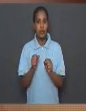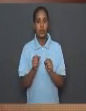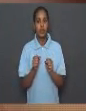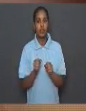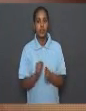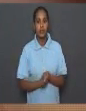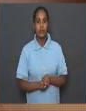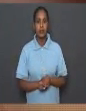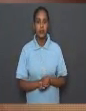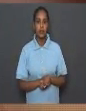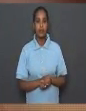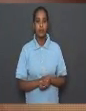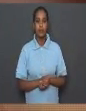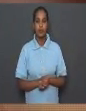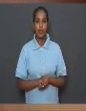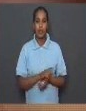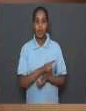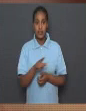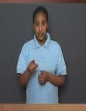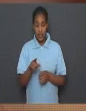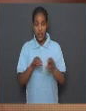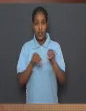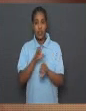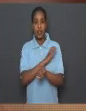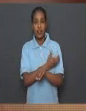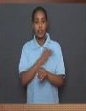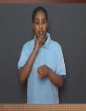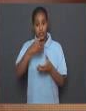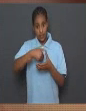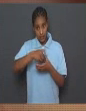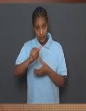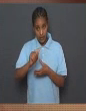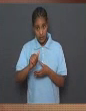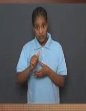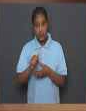oscillate. Their kinetic energy is released